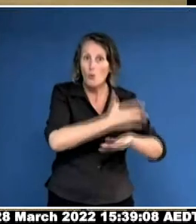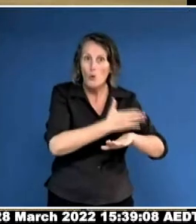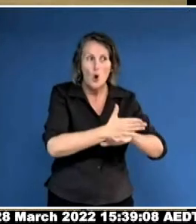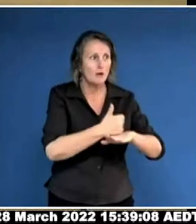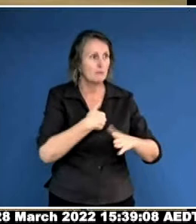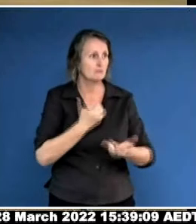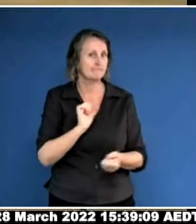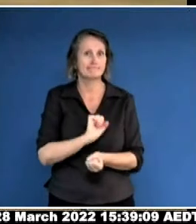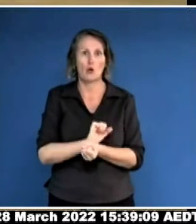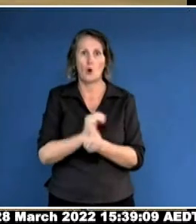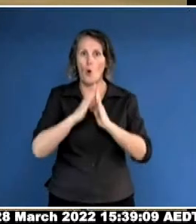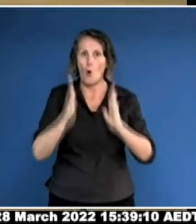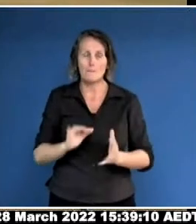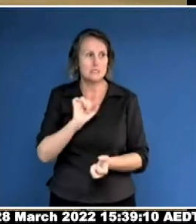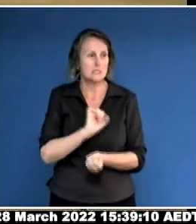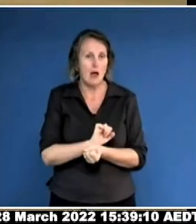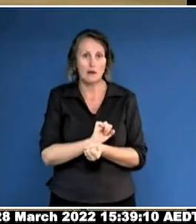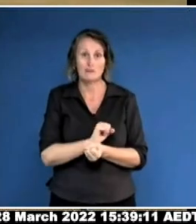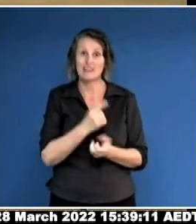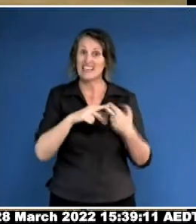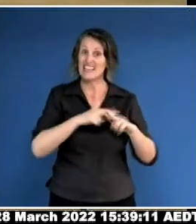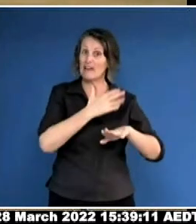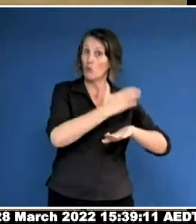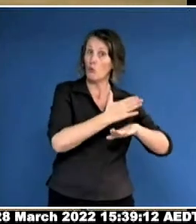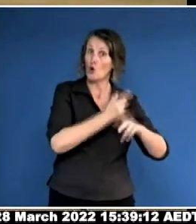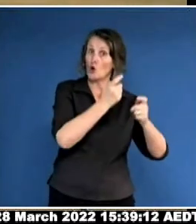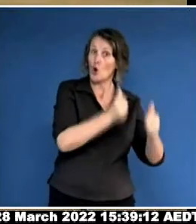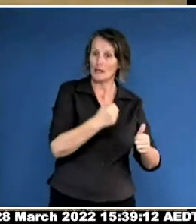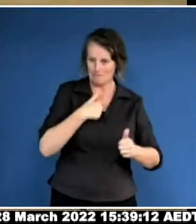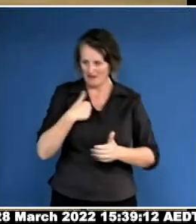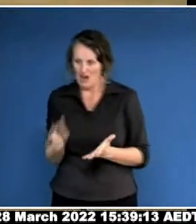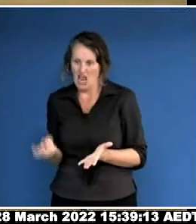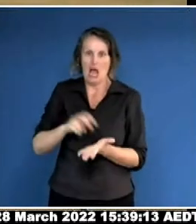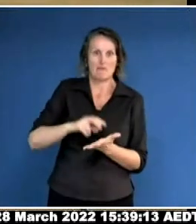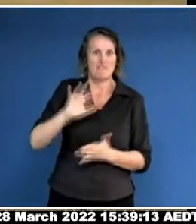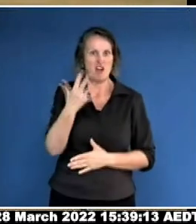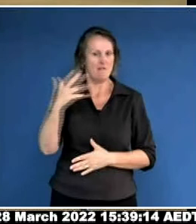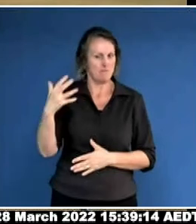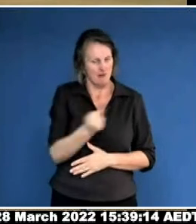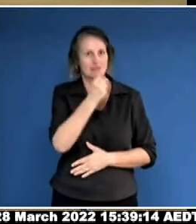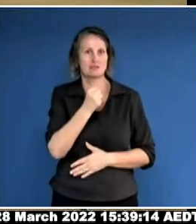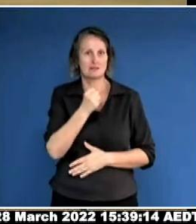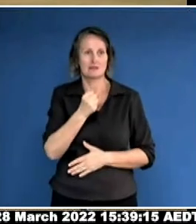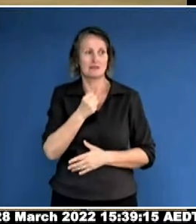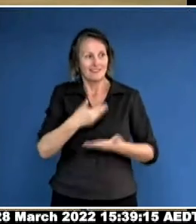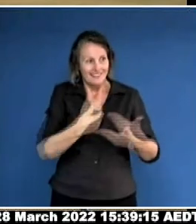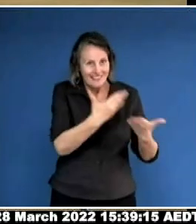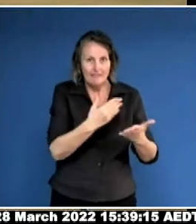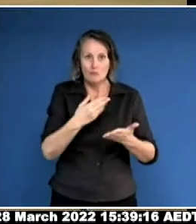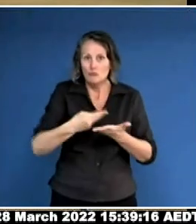me. He wanted me up at 5 a.m. if he had an early shift to make him breakfast, drive him to work, pick him